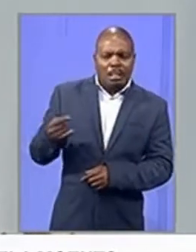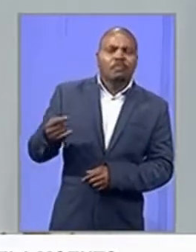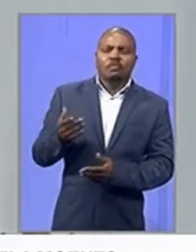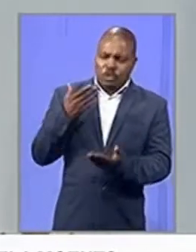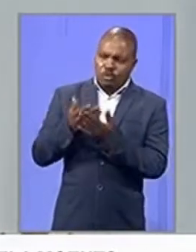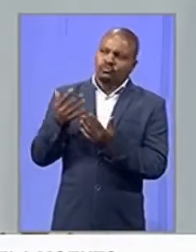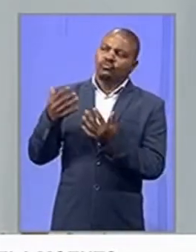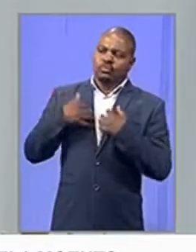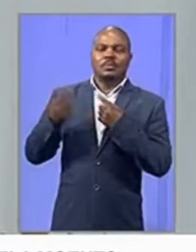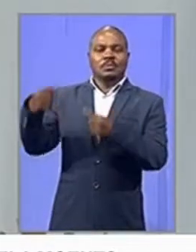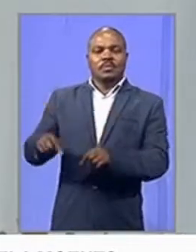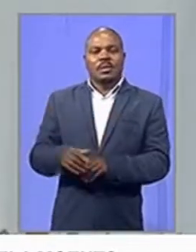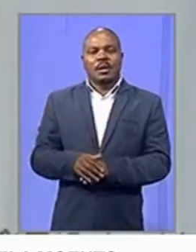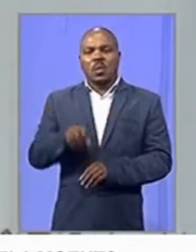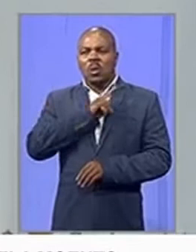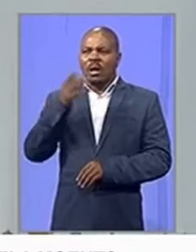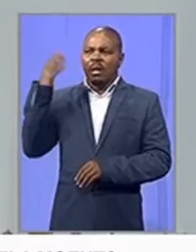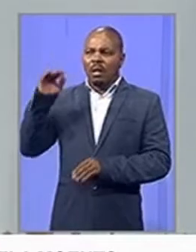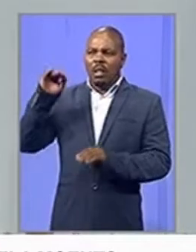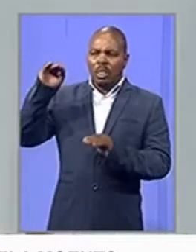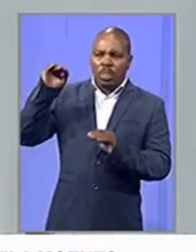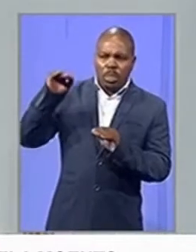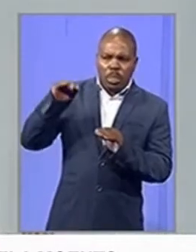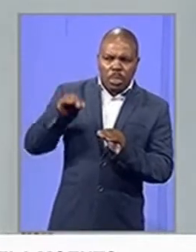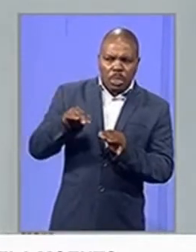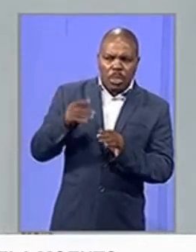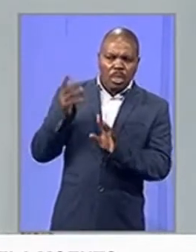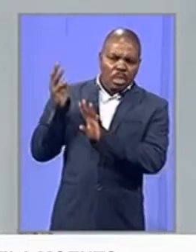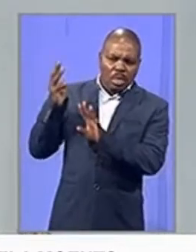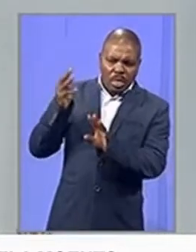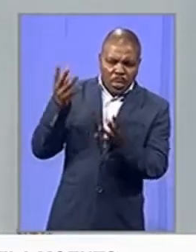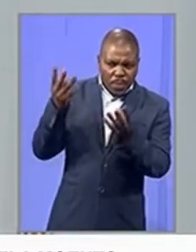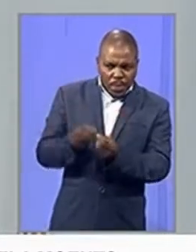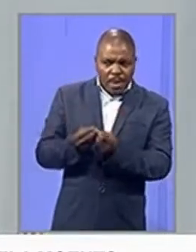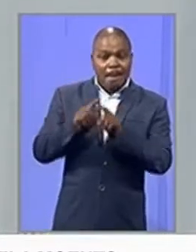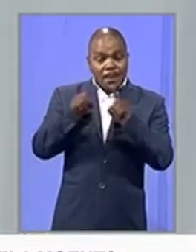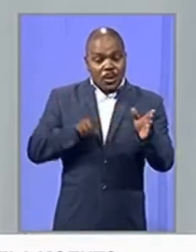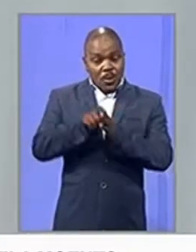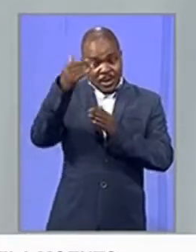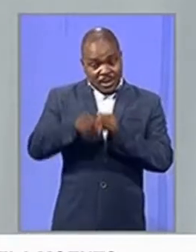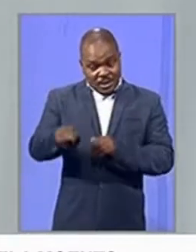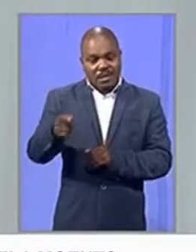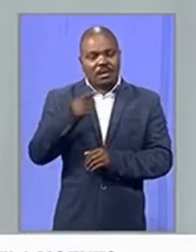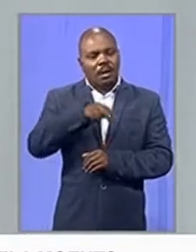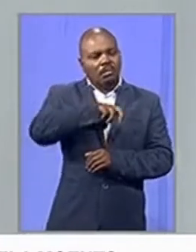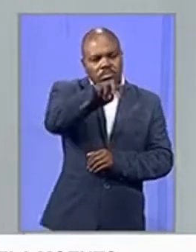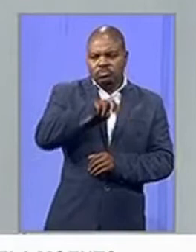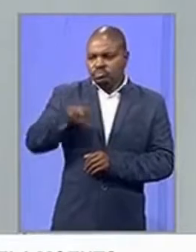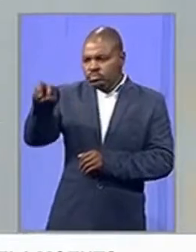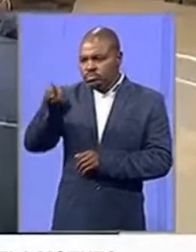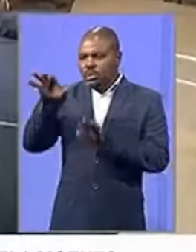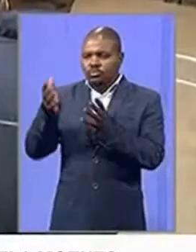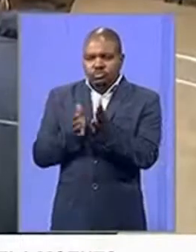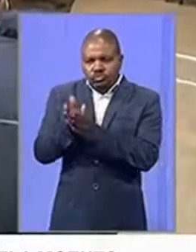seen numbers going down that are coming to our vaccination sites. Indeed, this weekend we will be going around encouraging